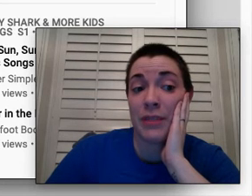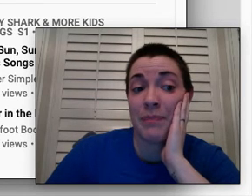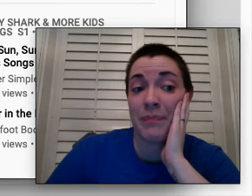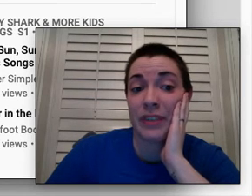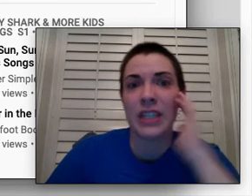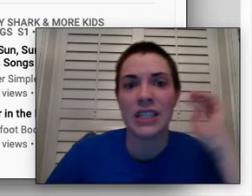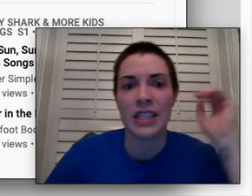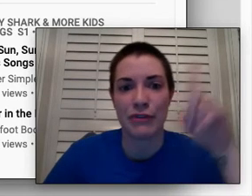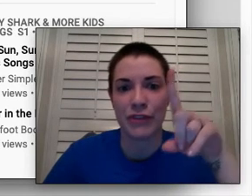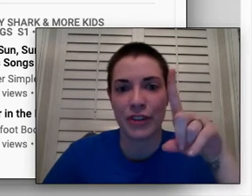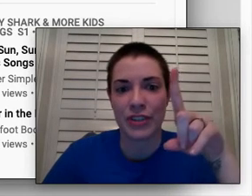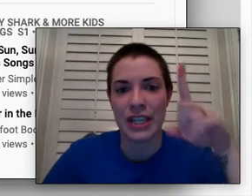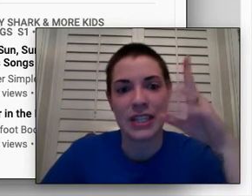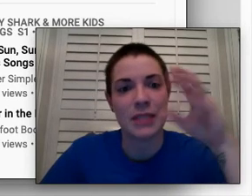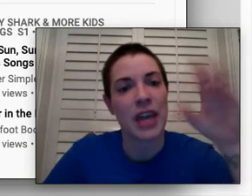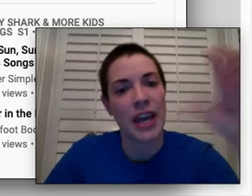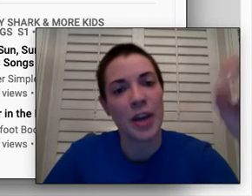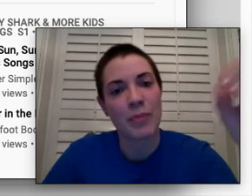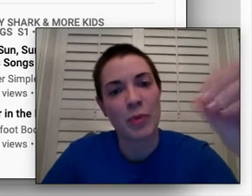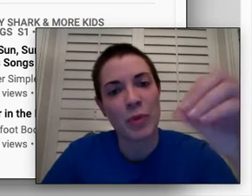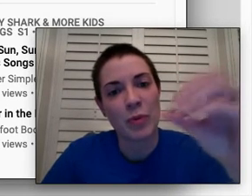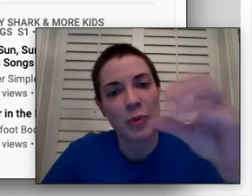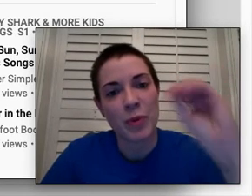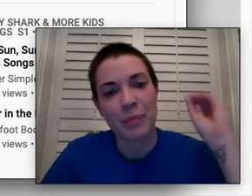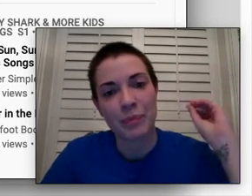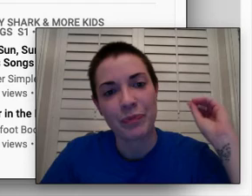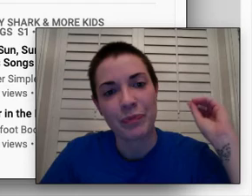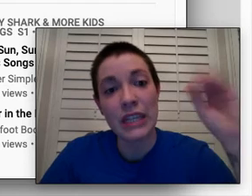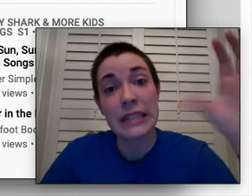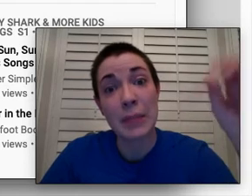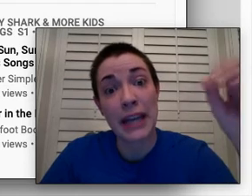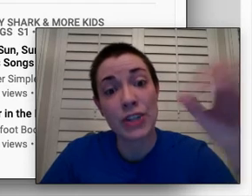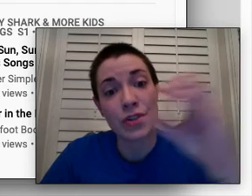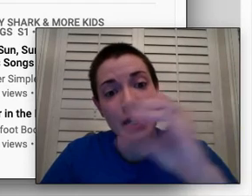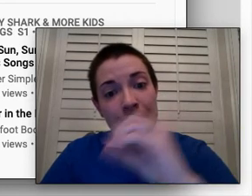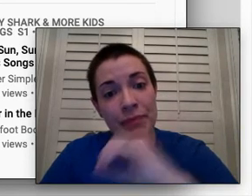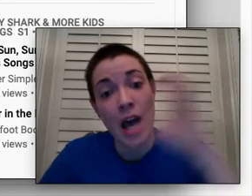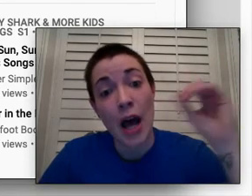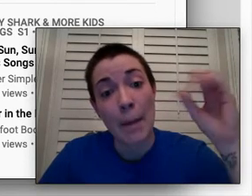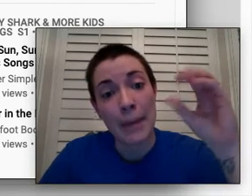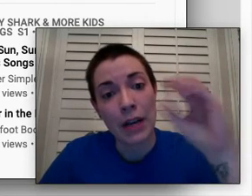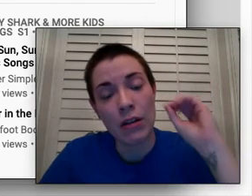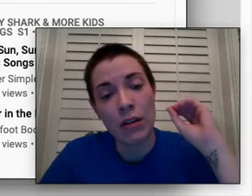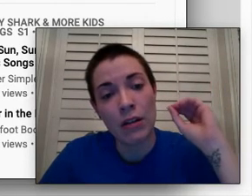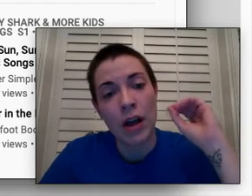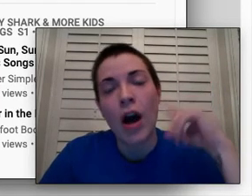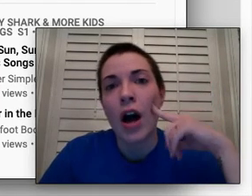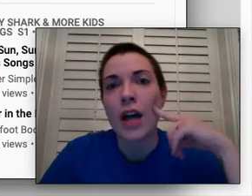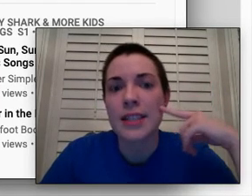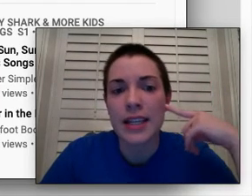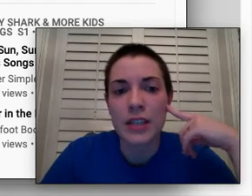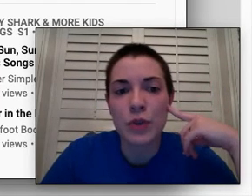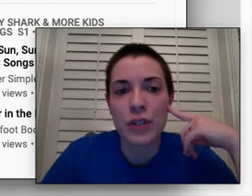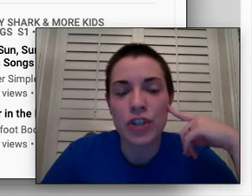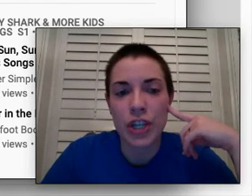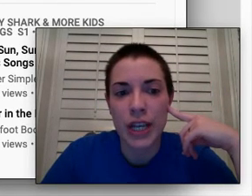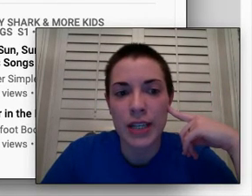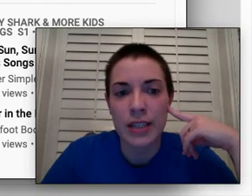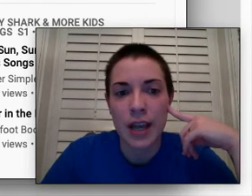he? Let's see, first he eats some cake, some ice cream, a pickle, a slice of